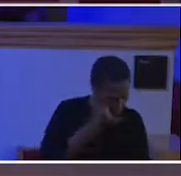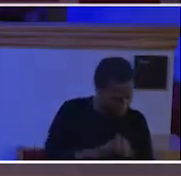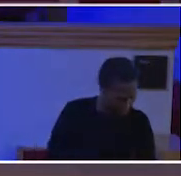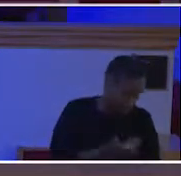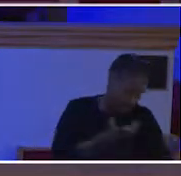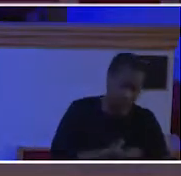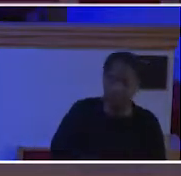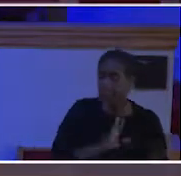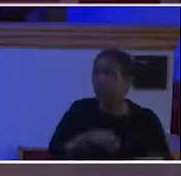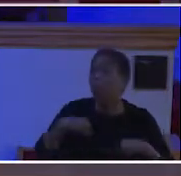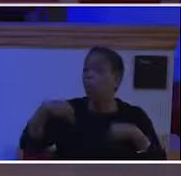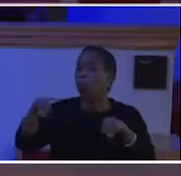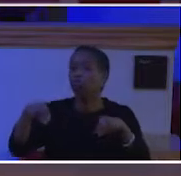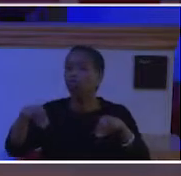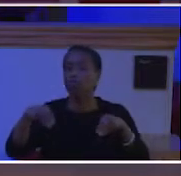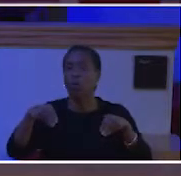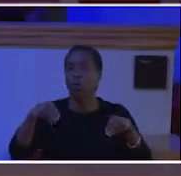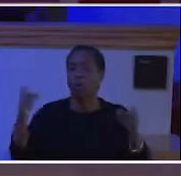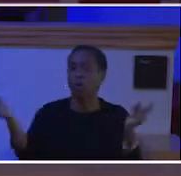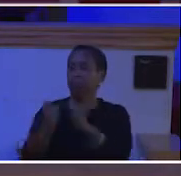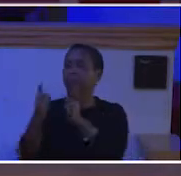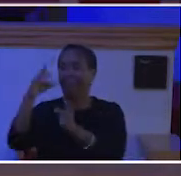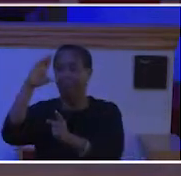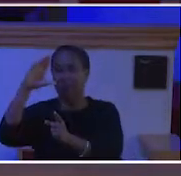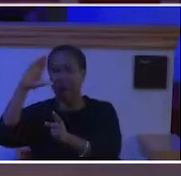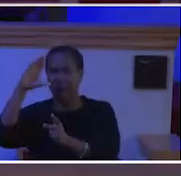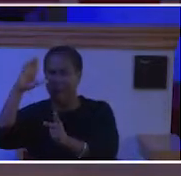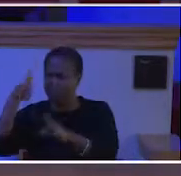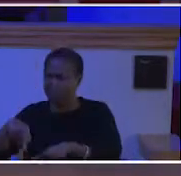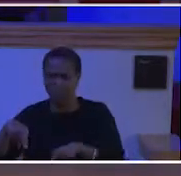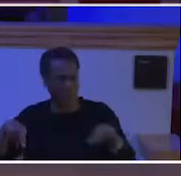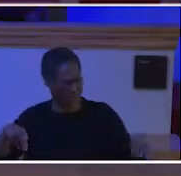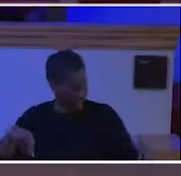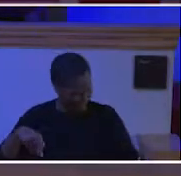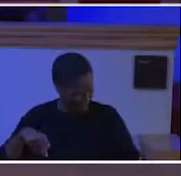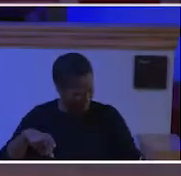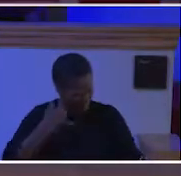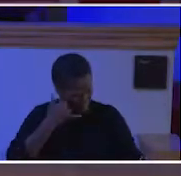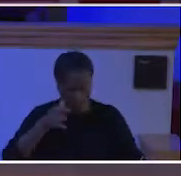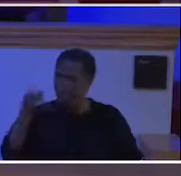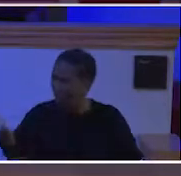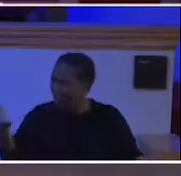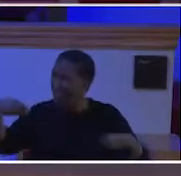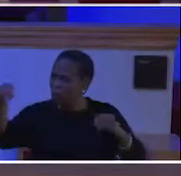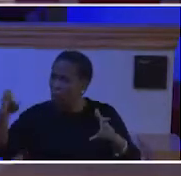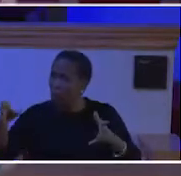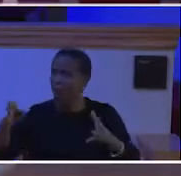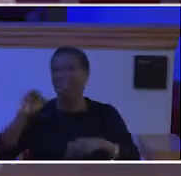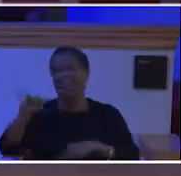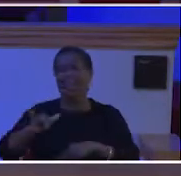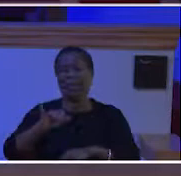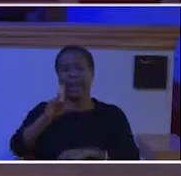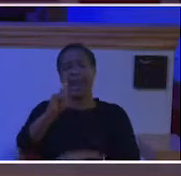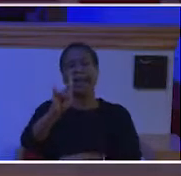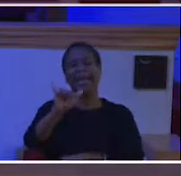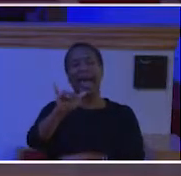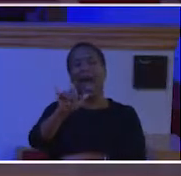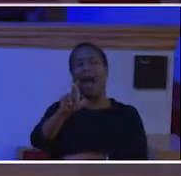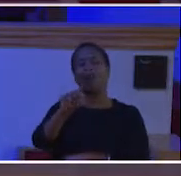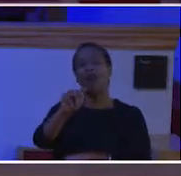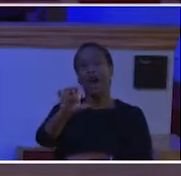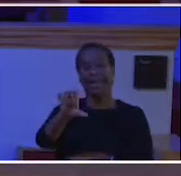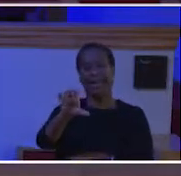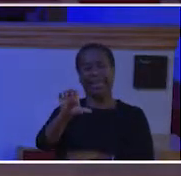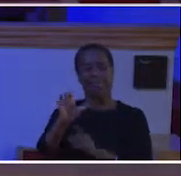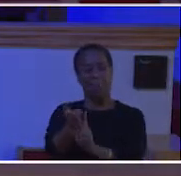a kairotic moment. And beloved, when we look at our lives, God is moving and orchestrating